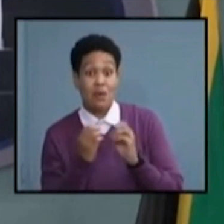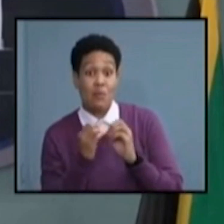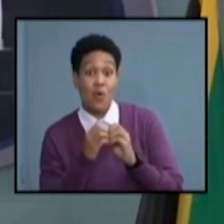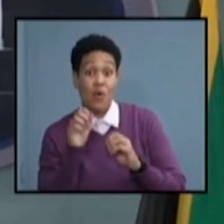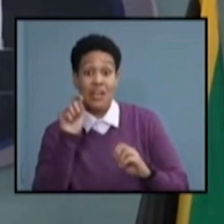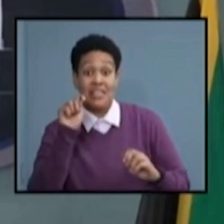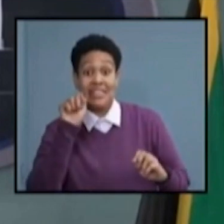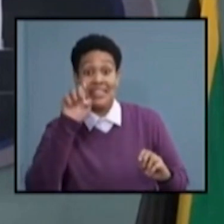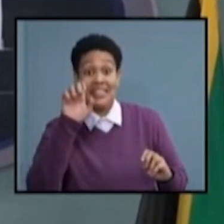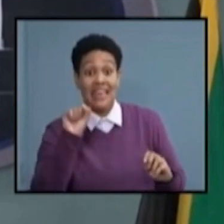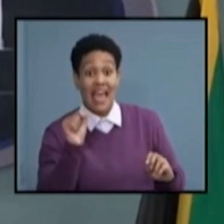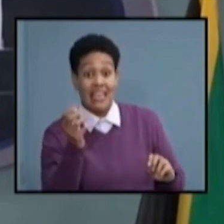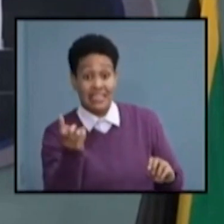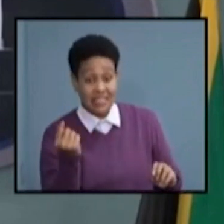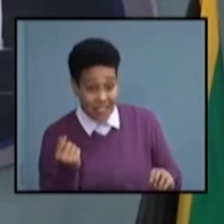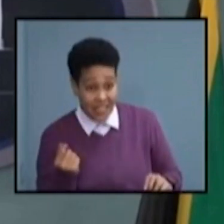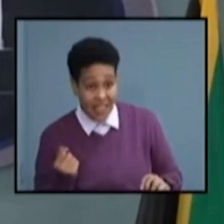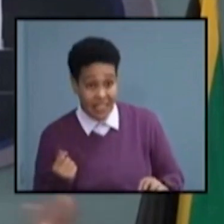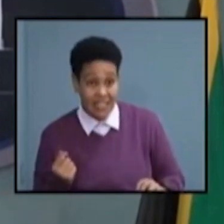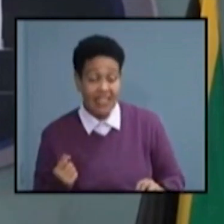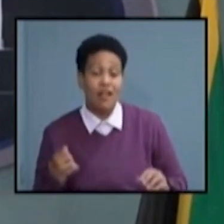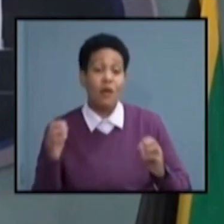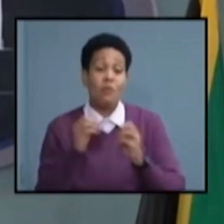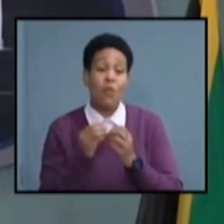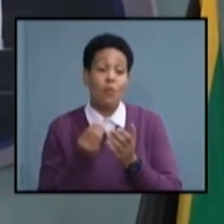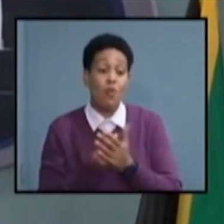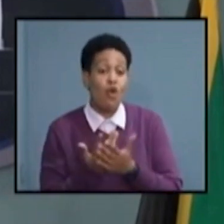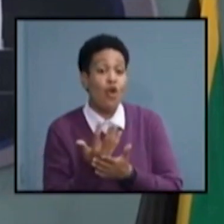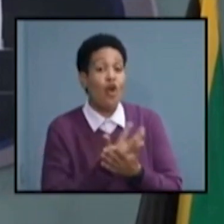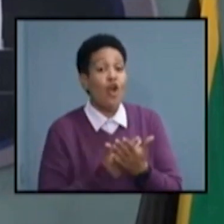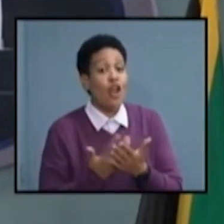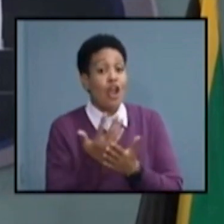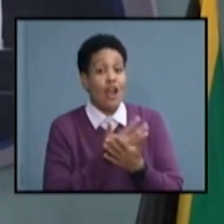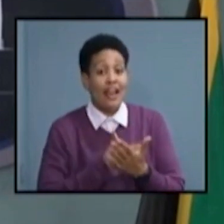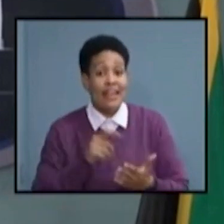more revenues coming in.